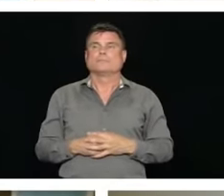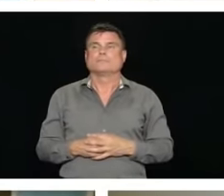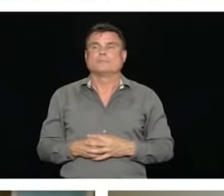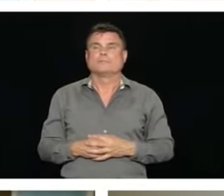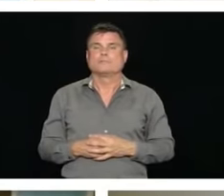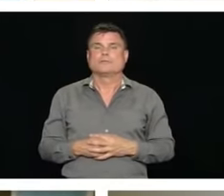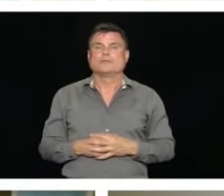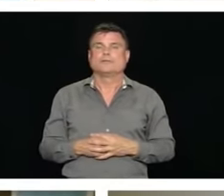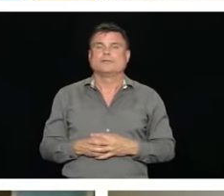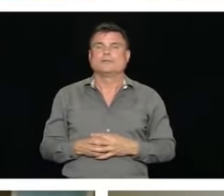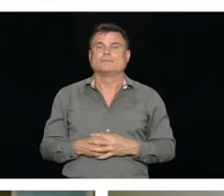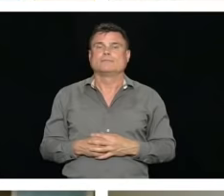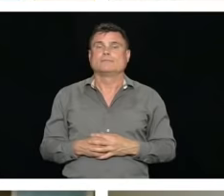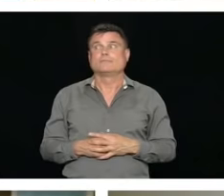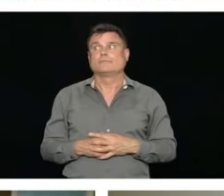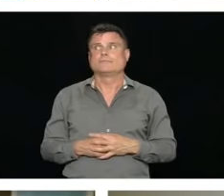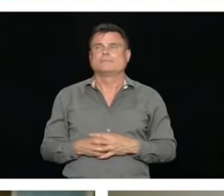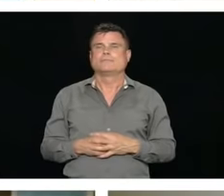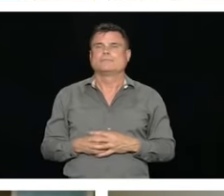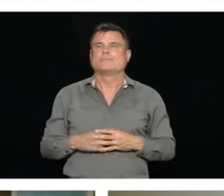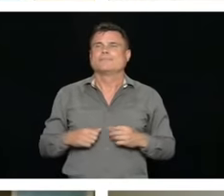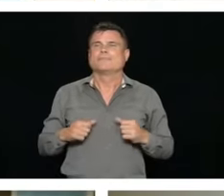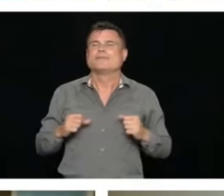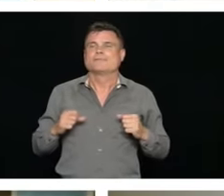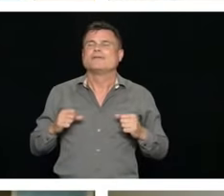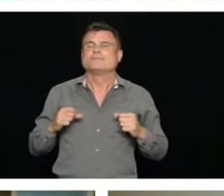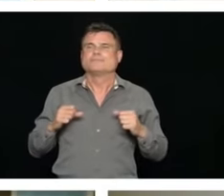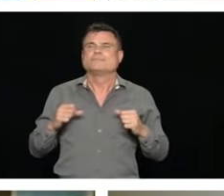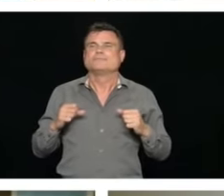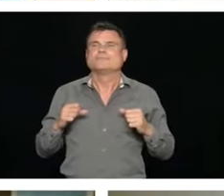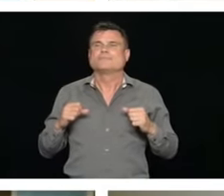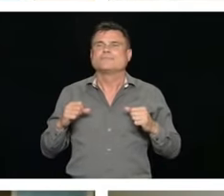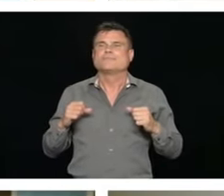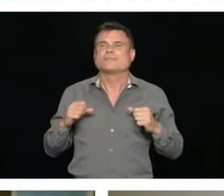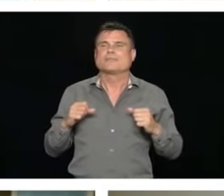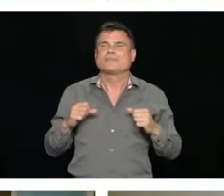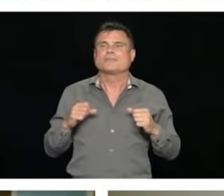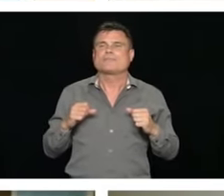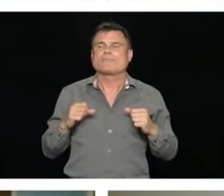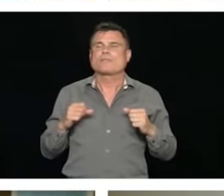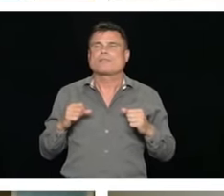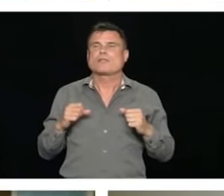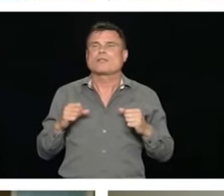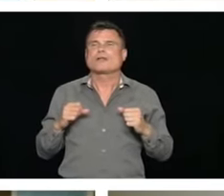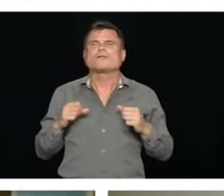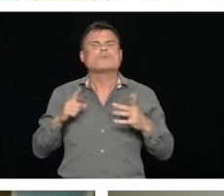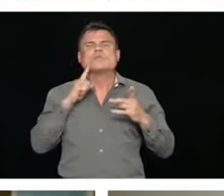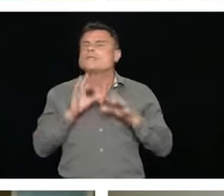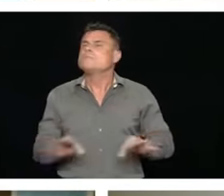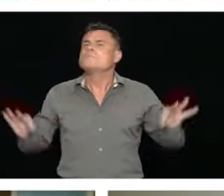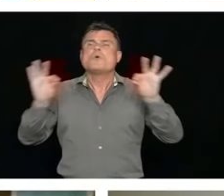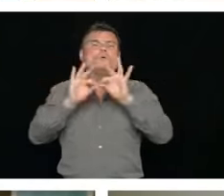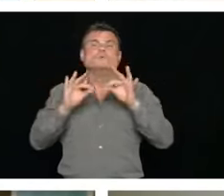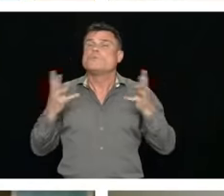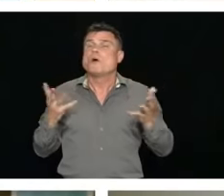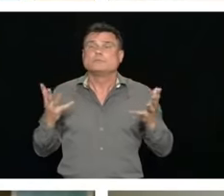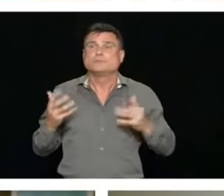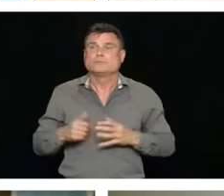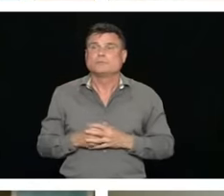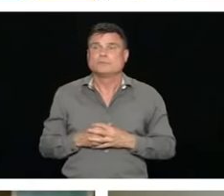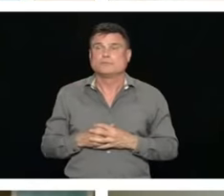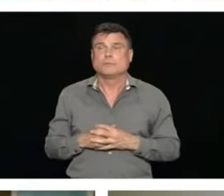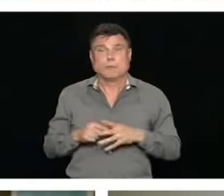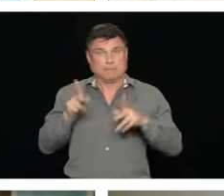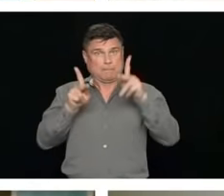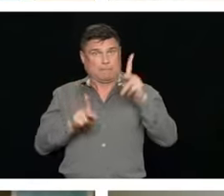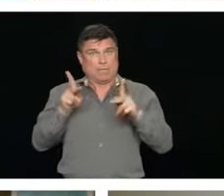some of the decisions we make in public health. And the biggest one that we knew we had to solve